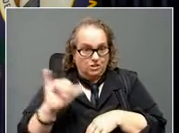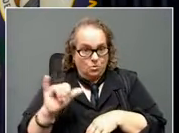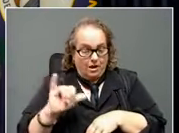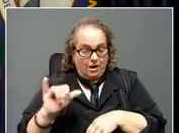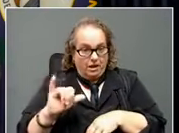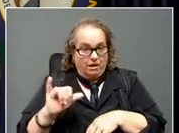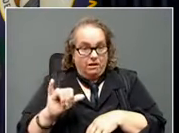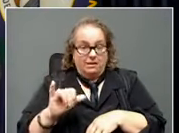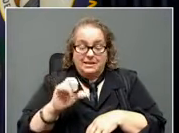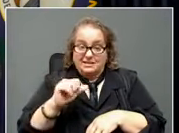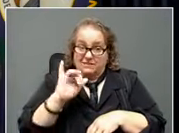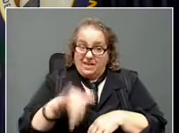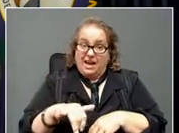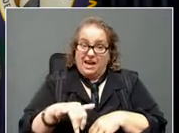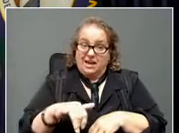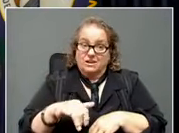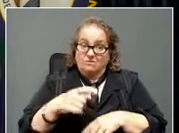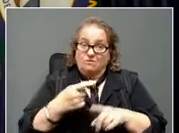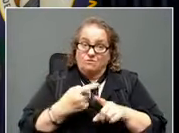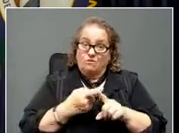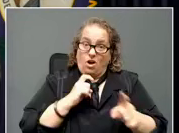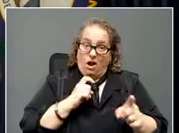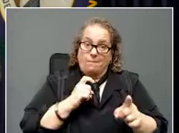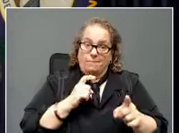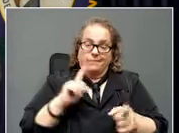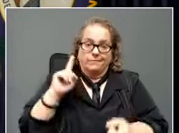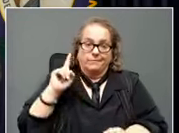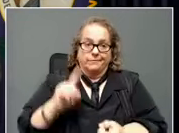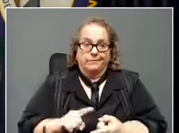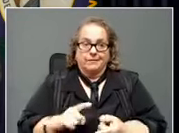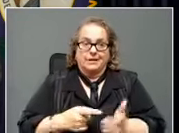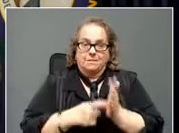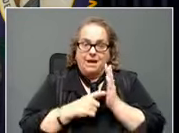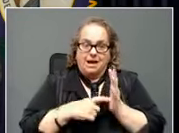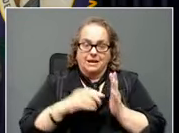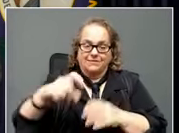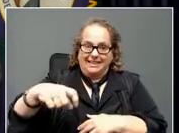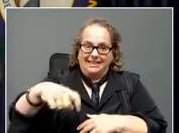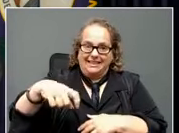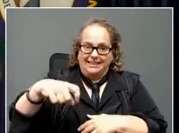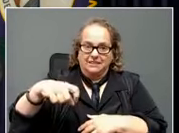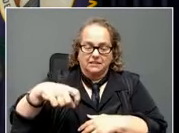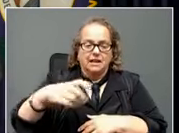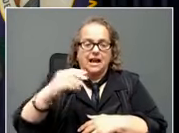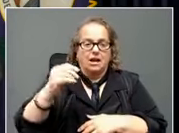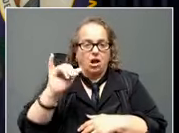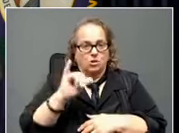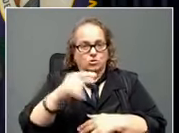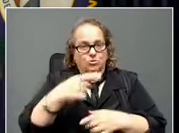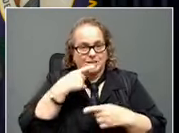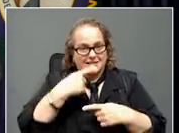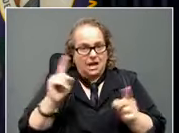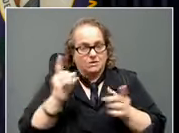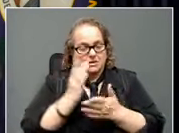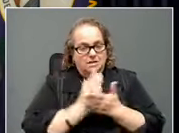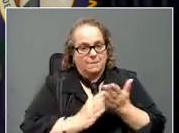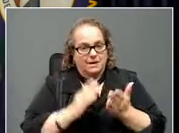demand? And kind of ping-ponging off the last question, I know that you've announced some dates for restrictions being slightly